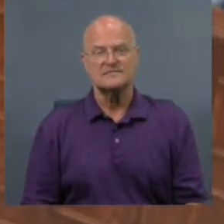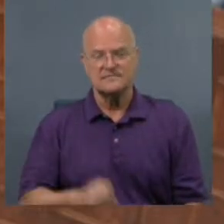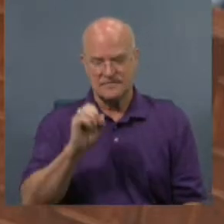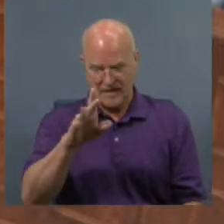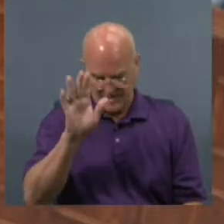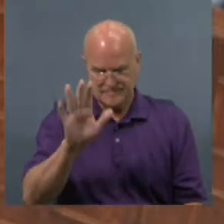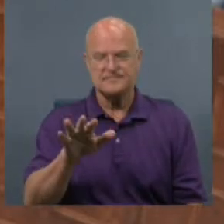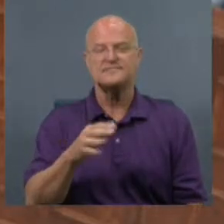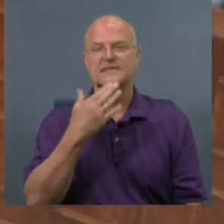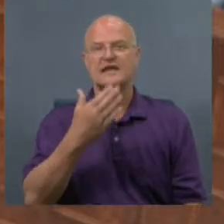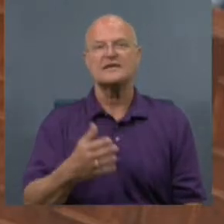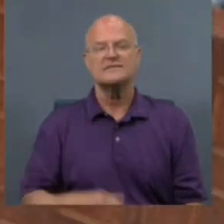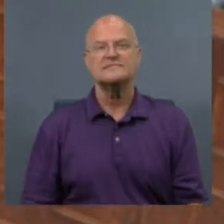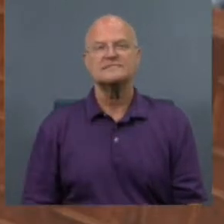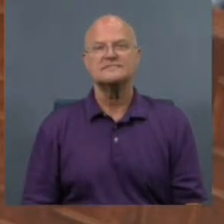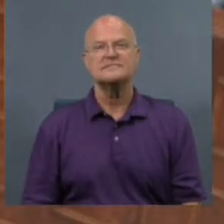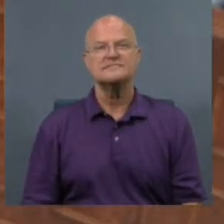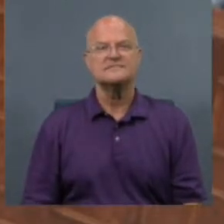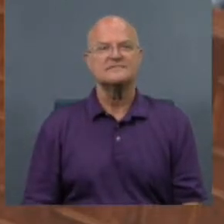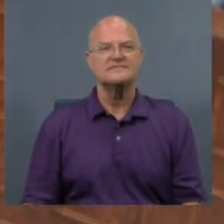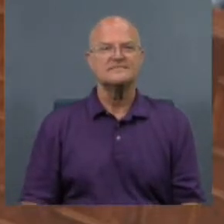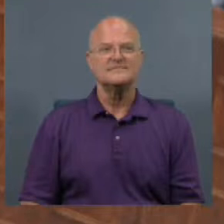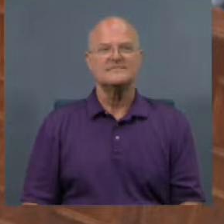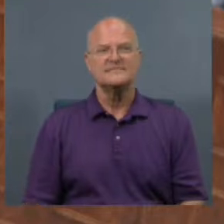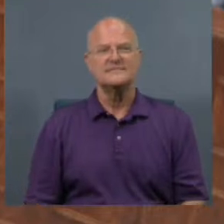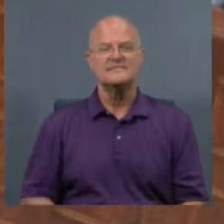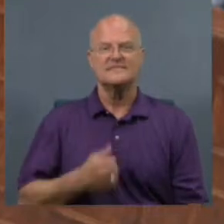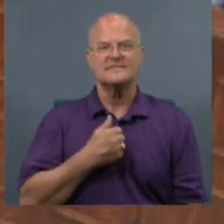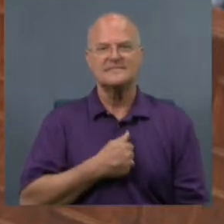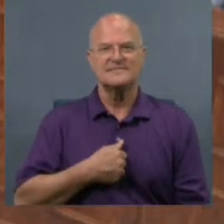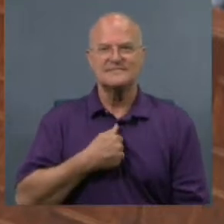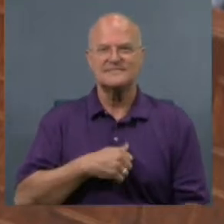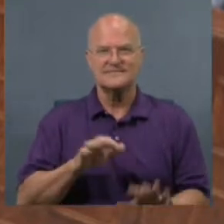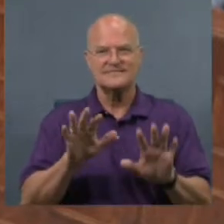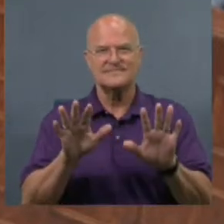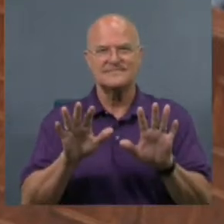Okay, all right, thank you. I'm sorry. I'm sorry.